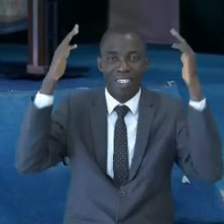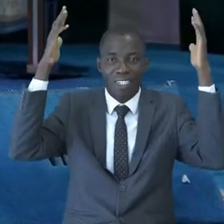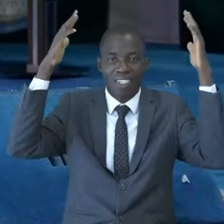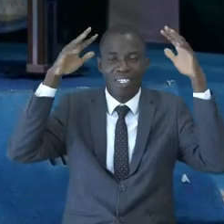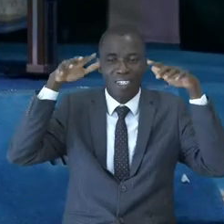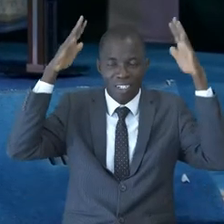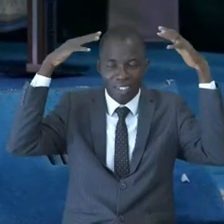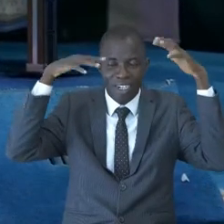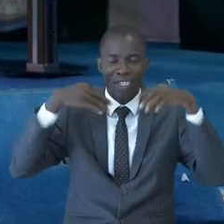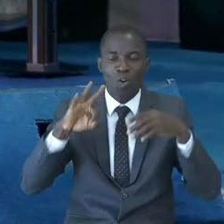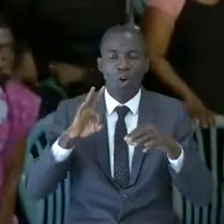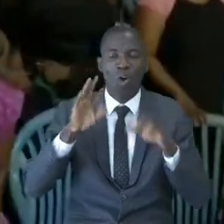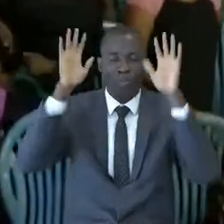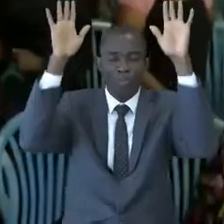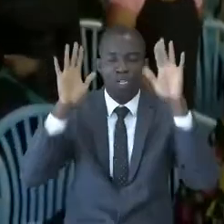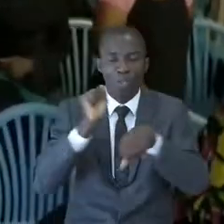will fall on everyone.